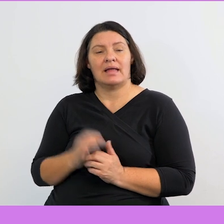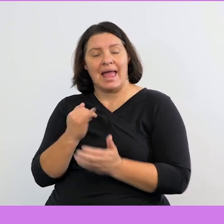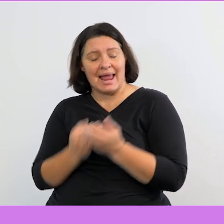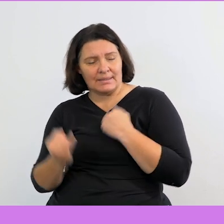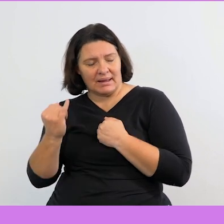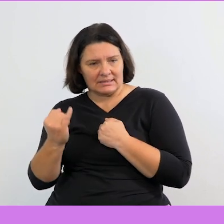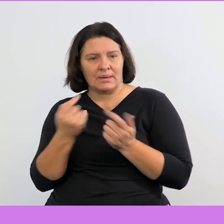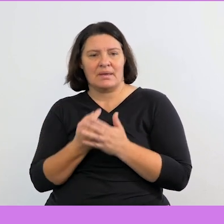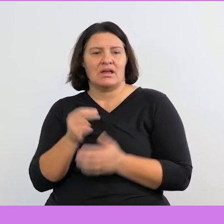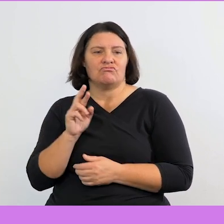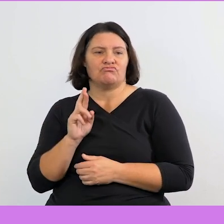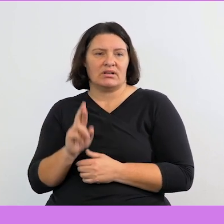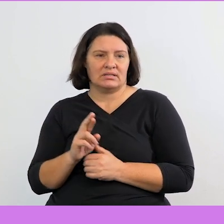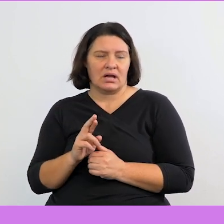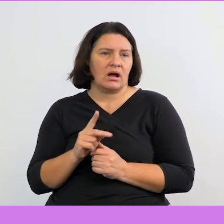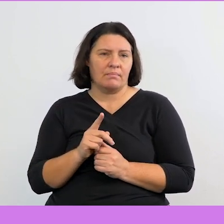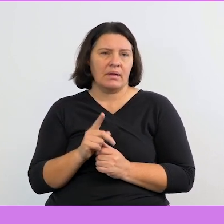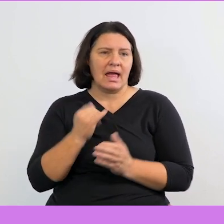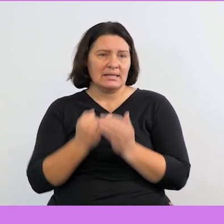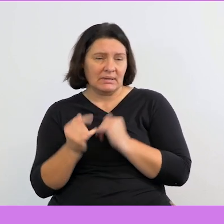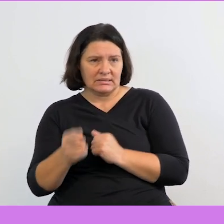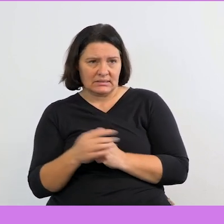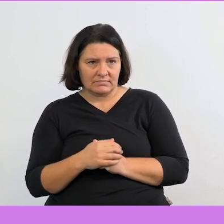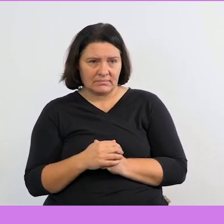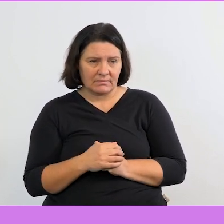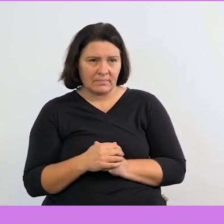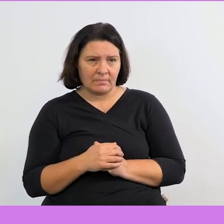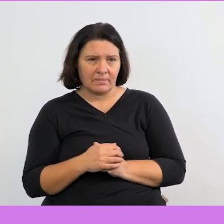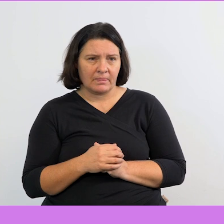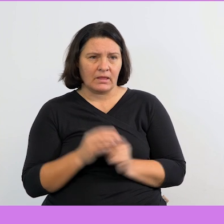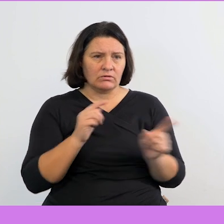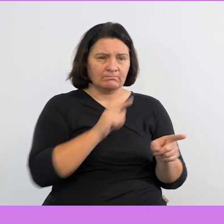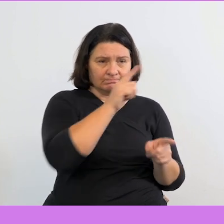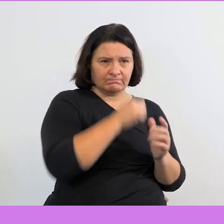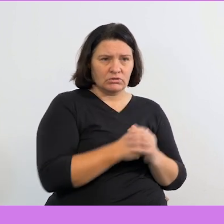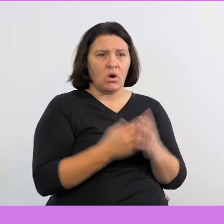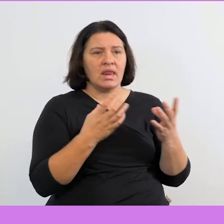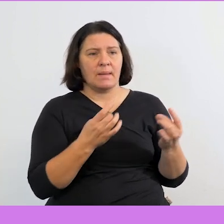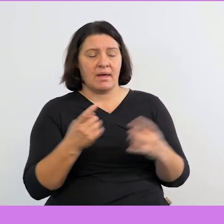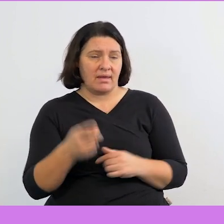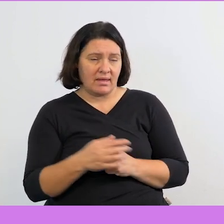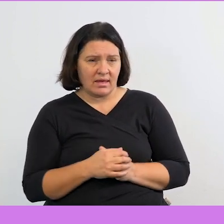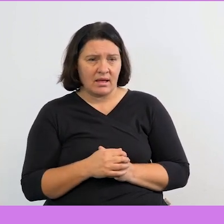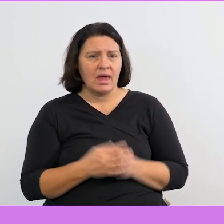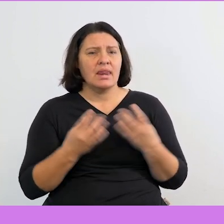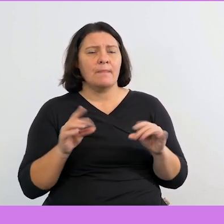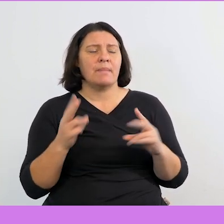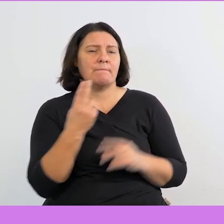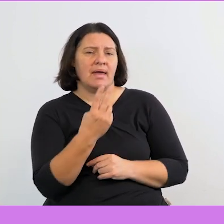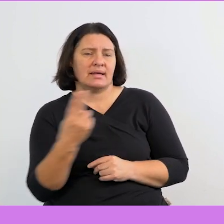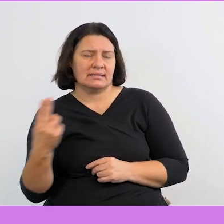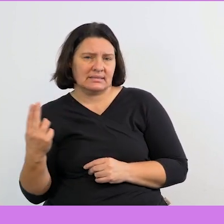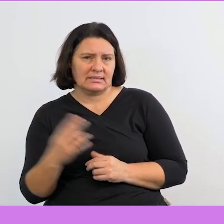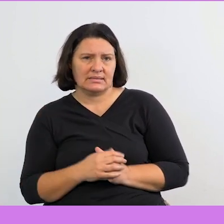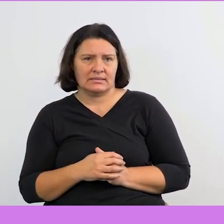Your independent variable. So now we're basically going to plot according to the number pairs here. So what are number